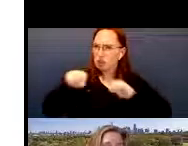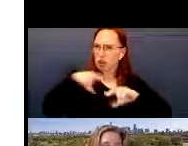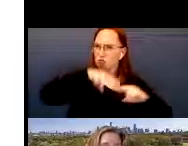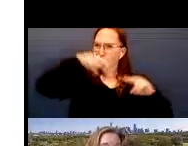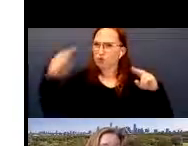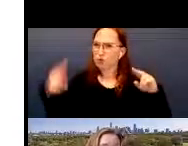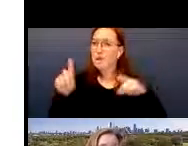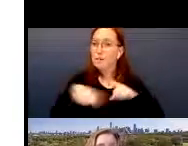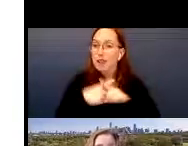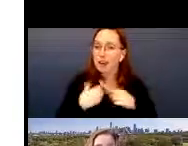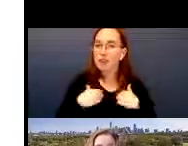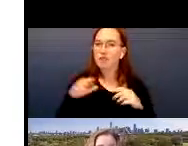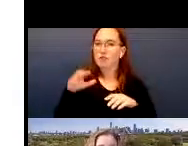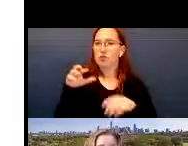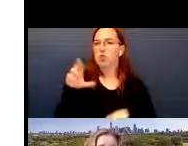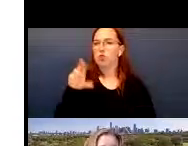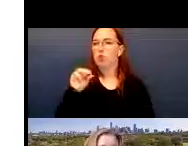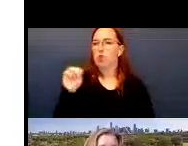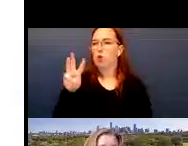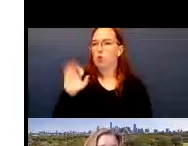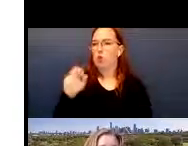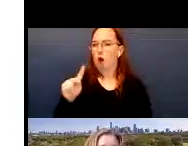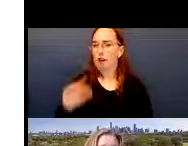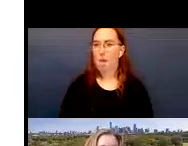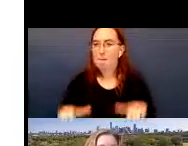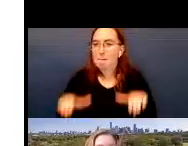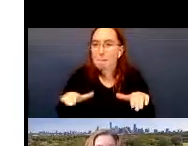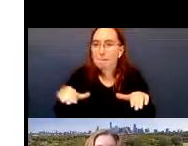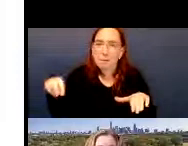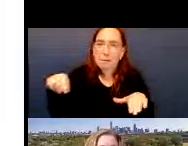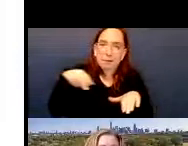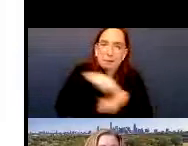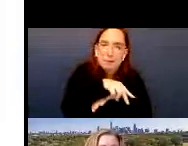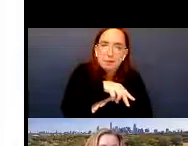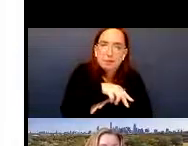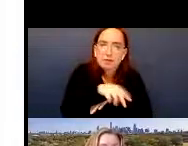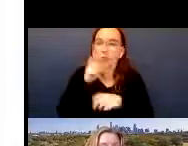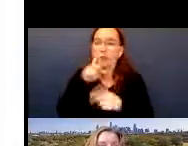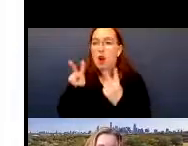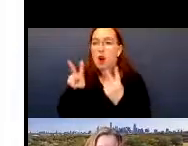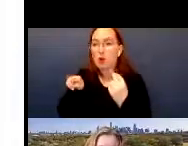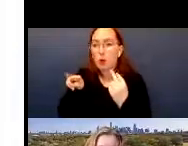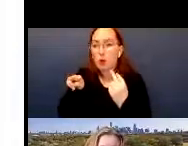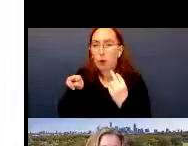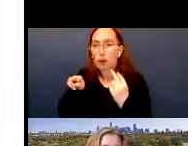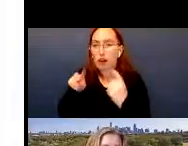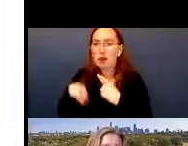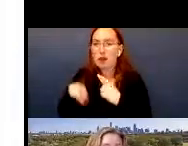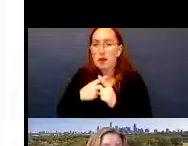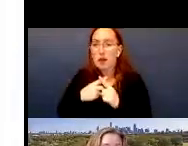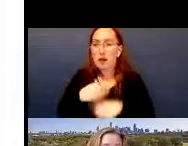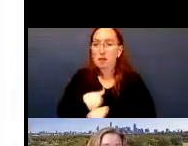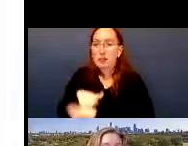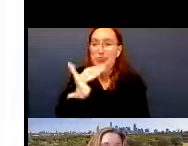prominent intersections, 2 lanes of travel each way, and a protected on-street bike lane on each side of the